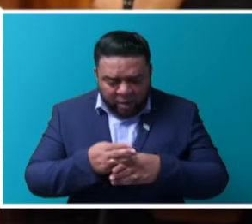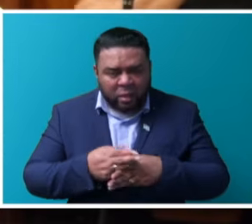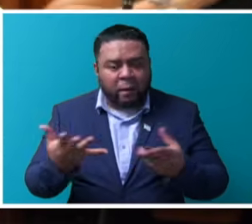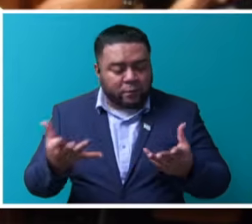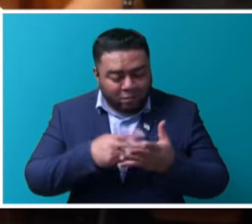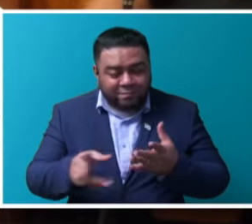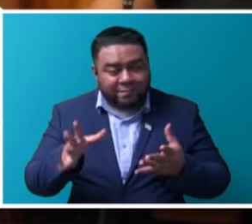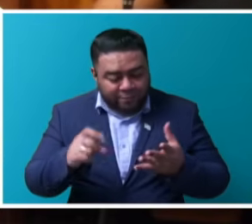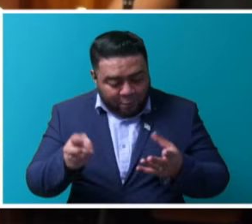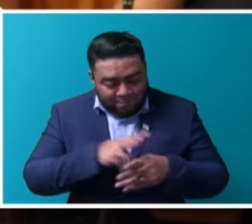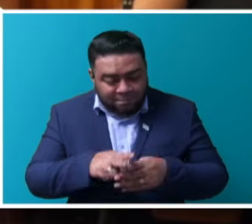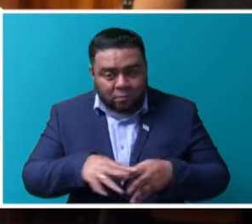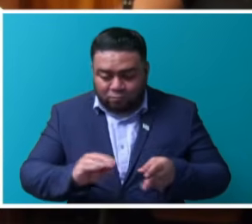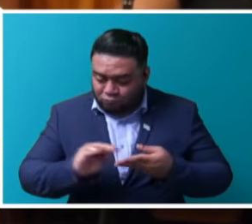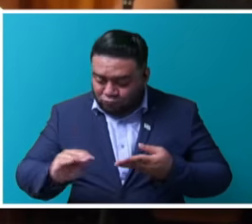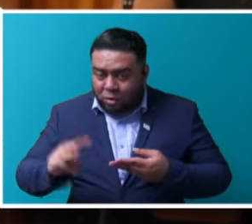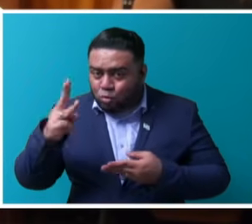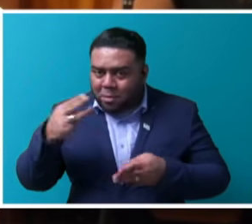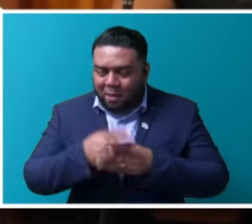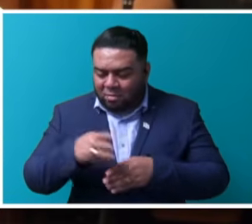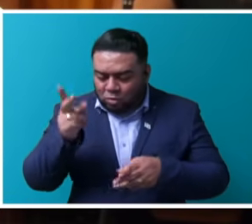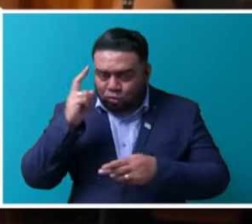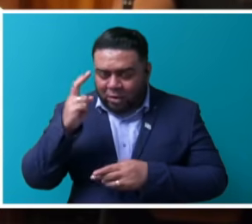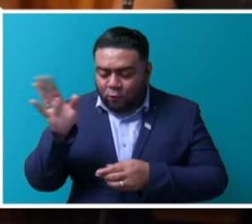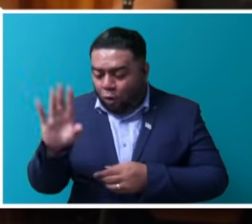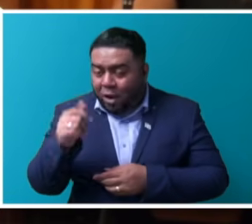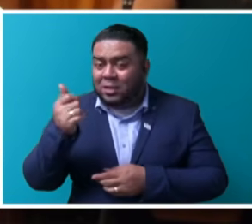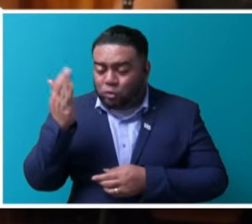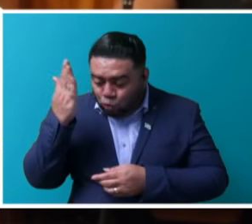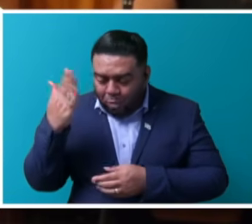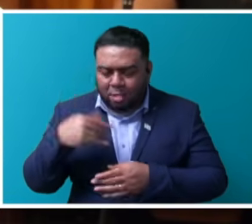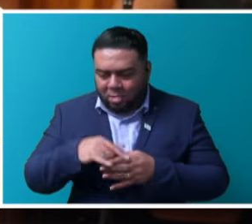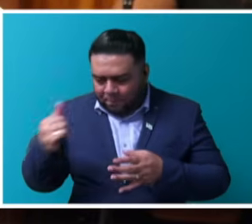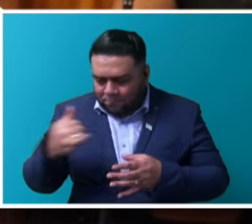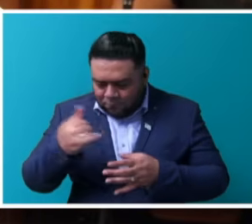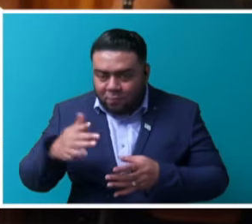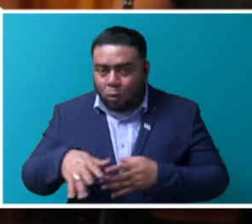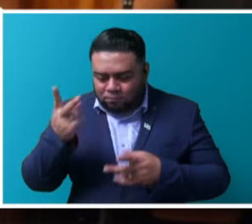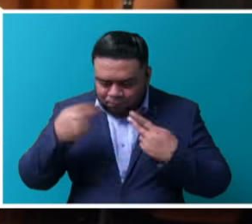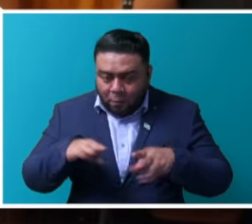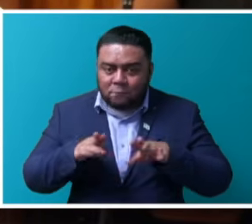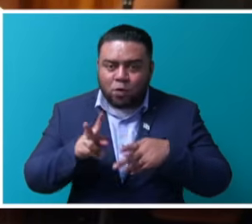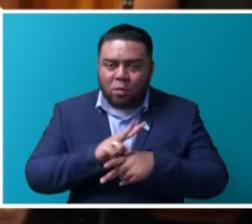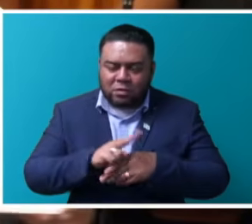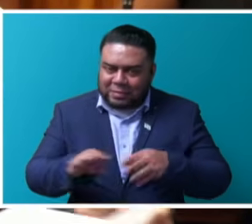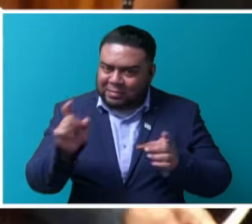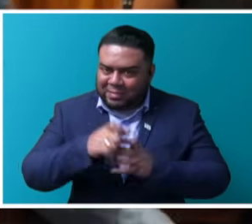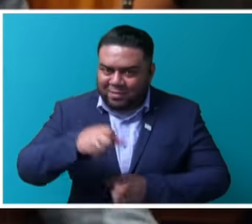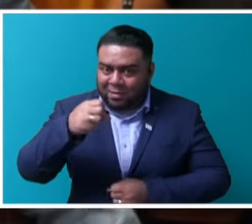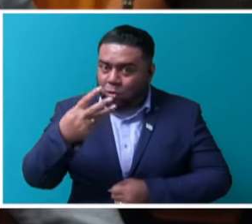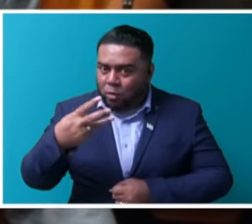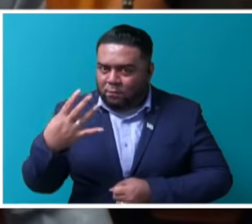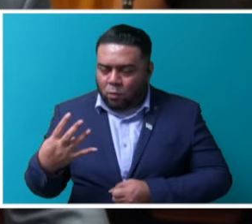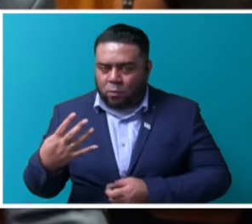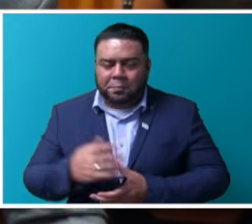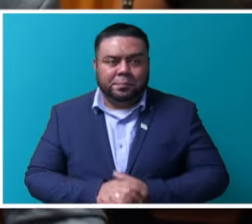3 months of training for early school leavers and intending to pursue vocational certificates 3 and 4,